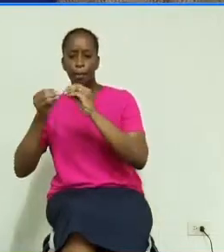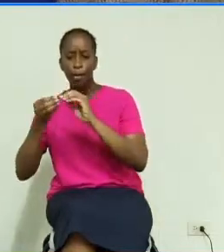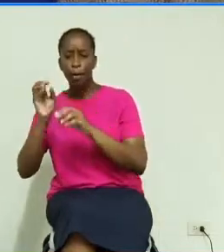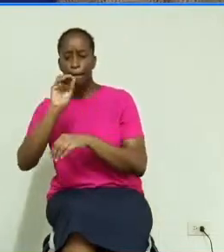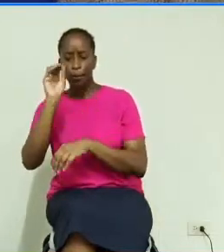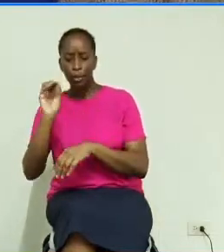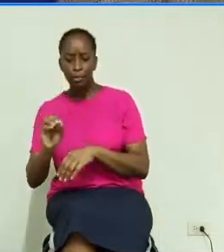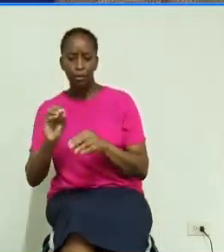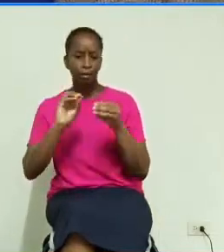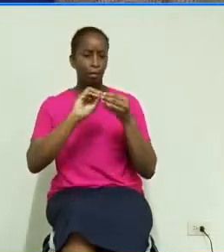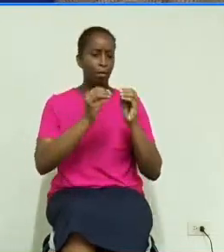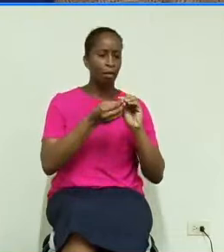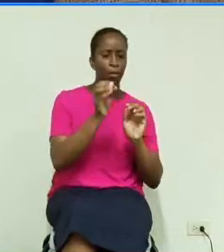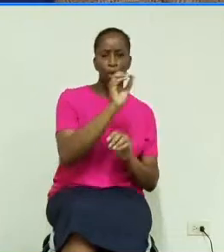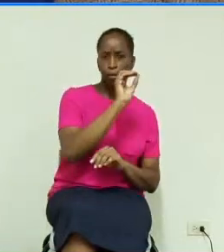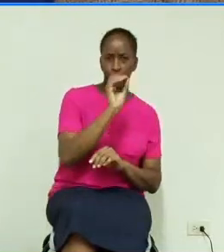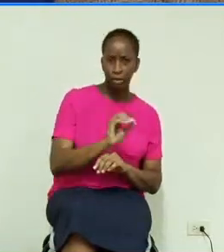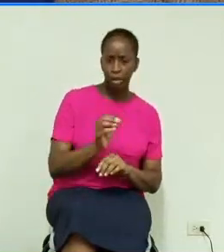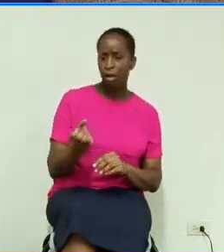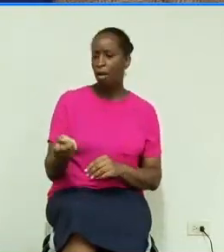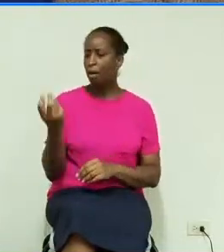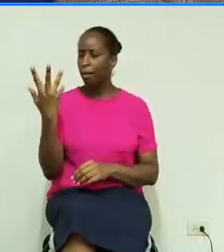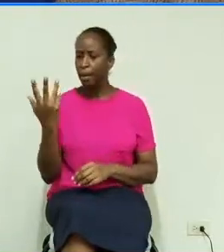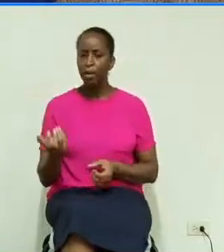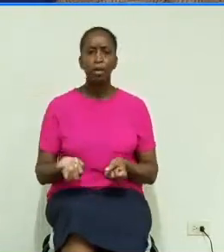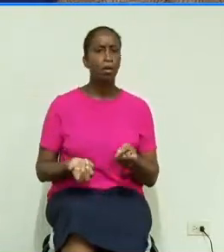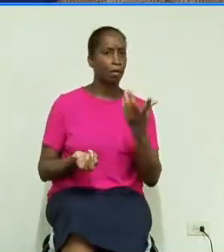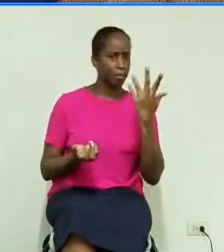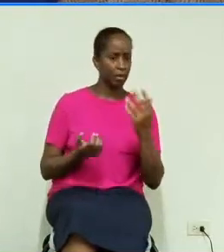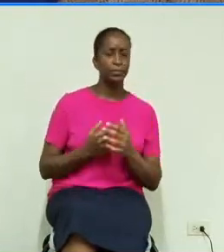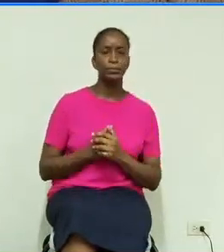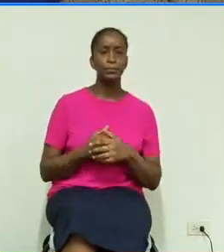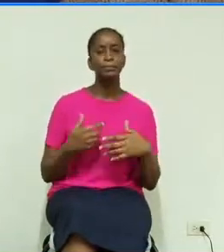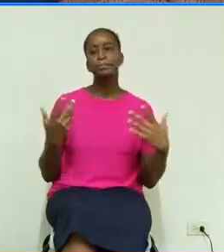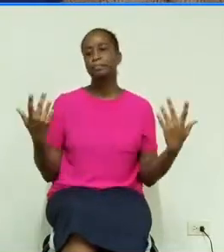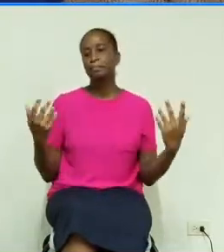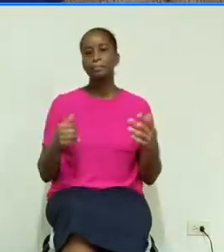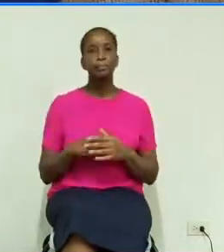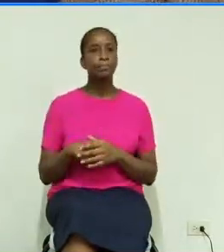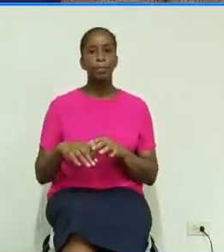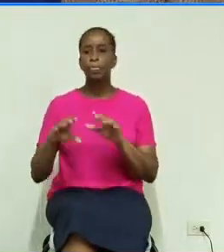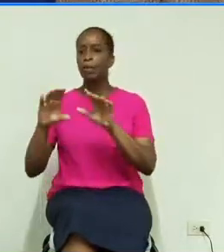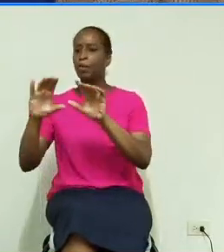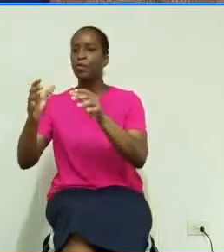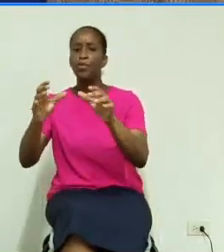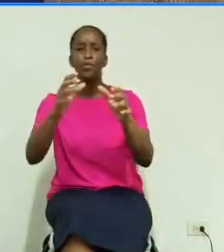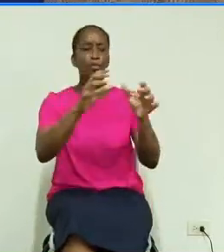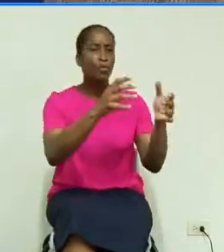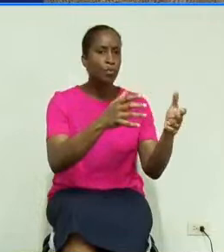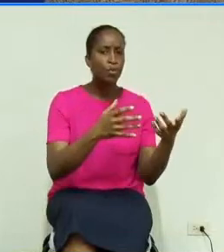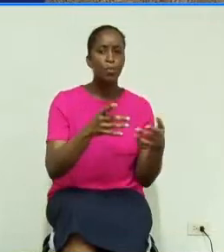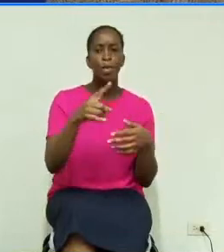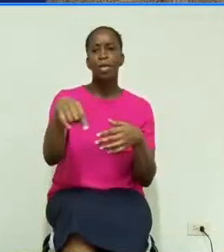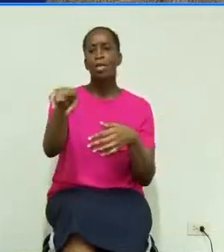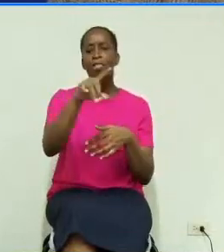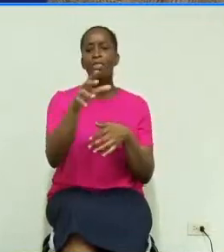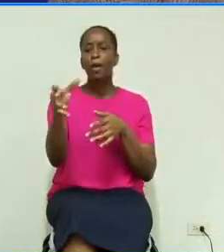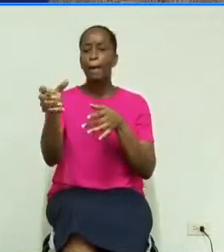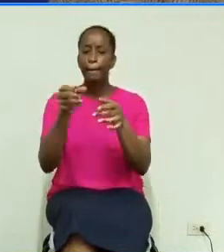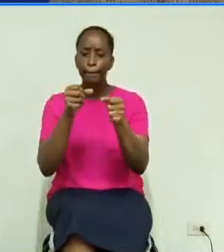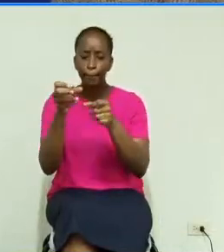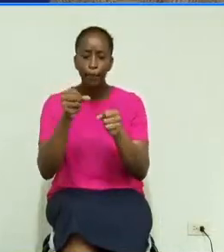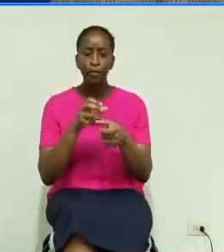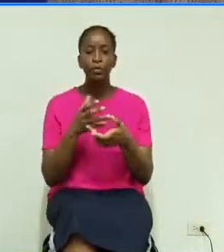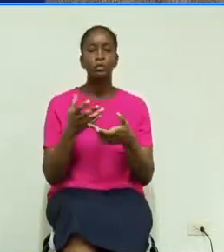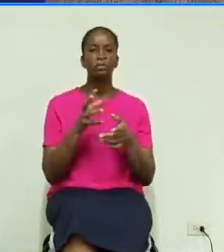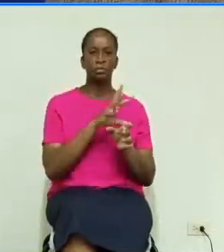to represent by those proportions. So at the moment, the Senate, speaking